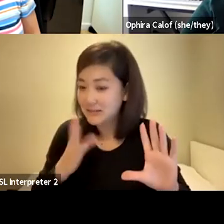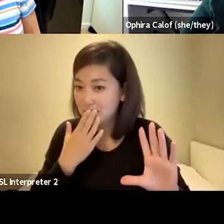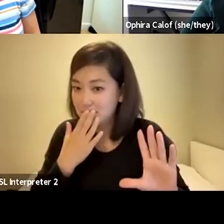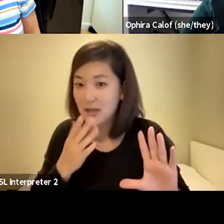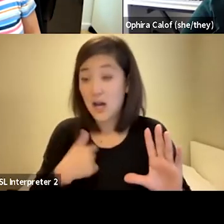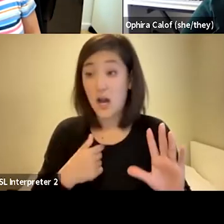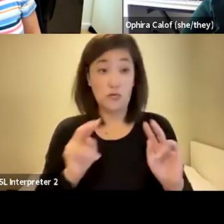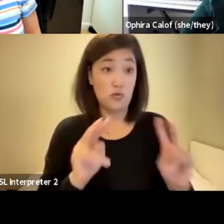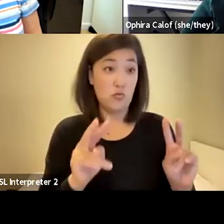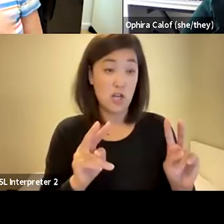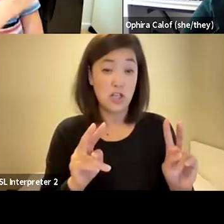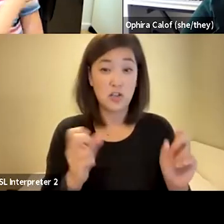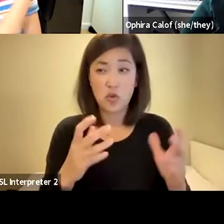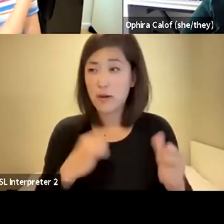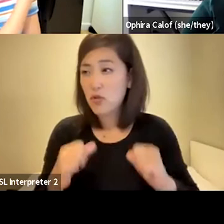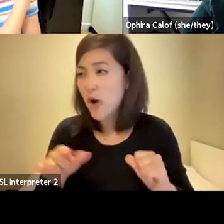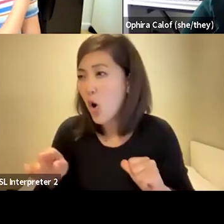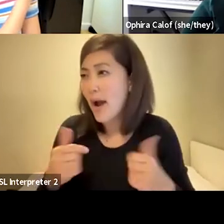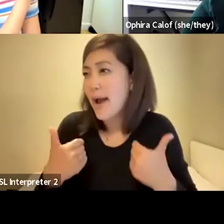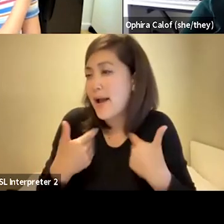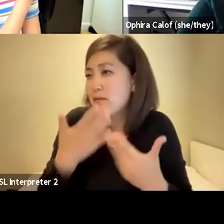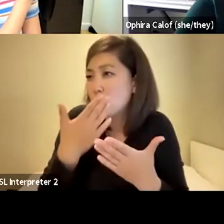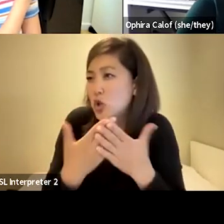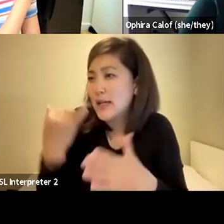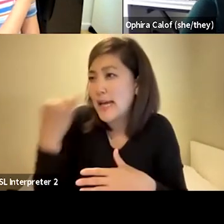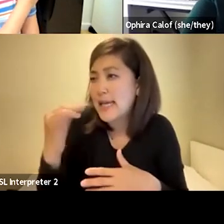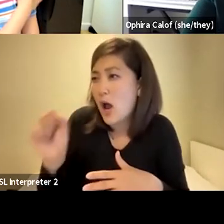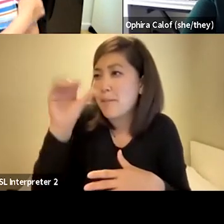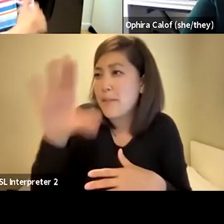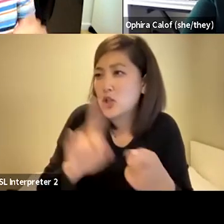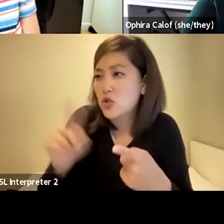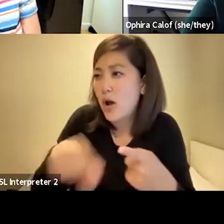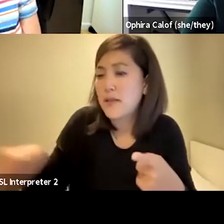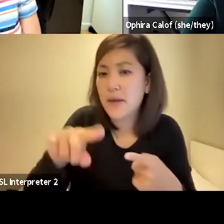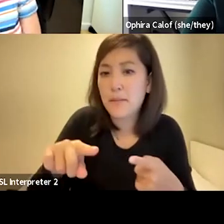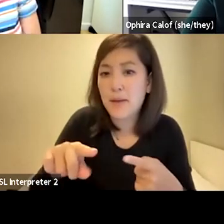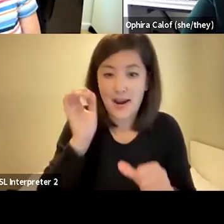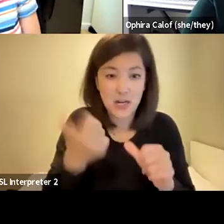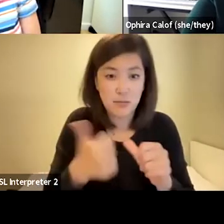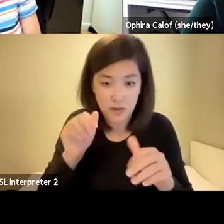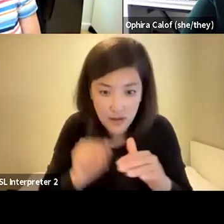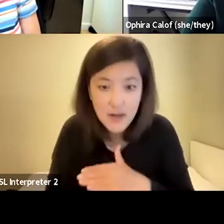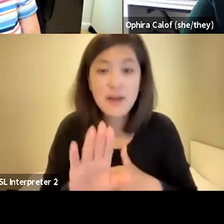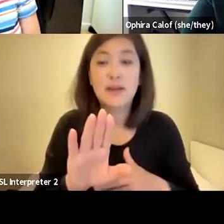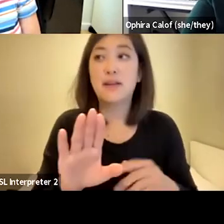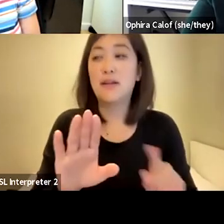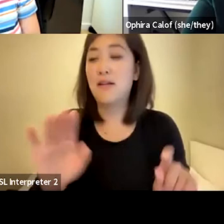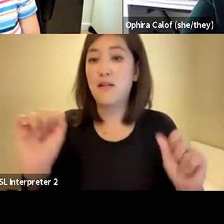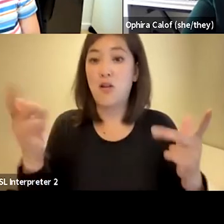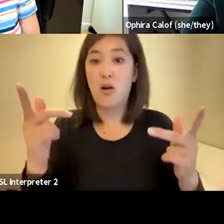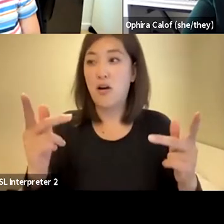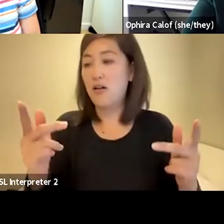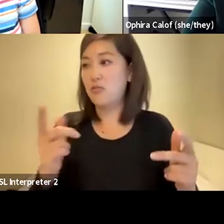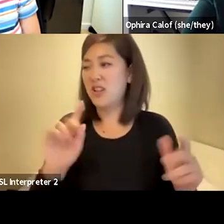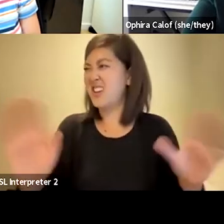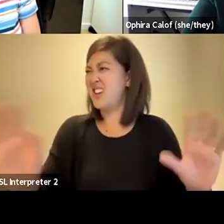watching Total Drama, and I was like, I have the best idea for this episode. I'll pitch it to everyone. And I remember entering the room, and everyone just started like tearing it apart. And